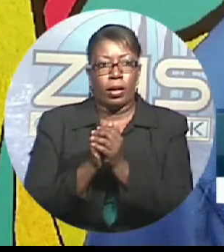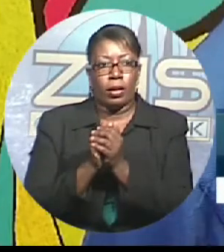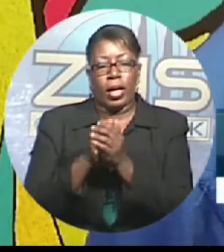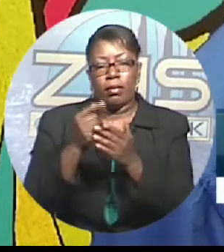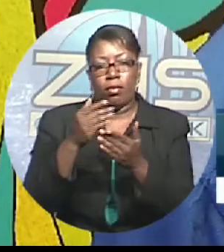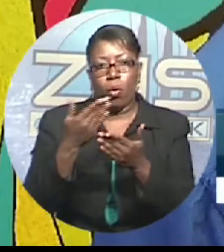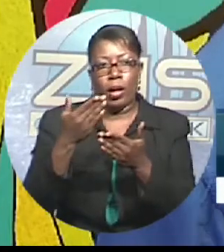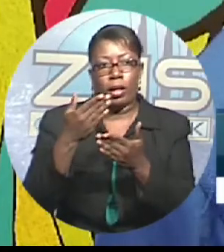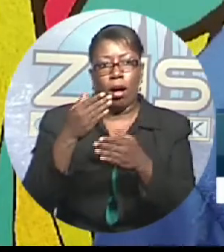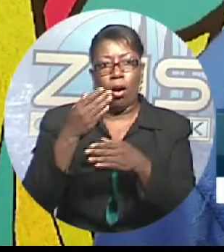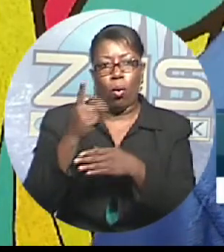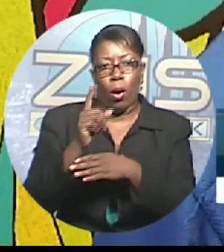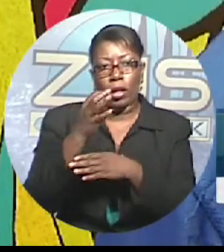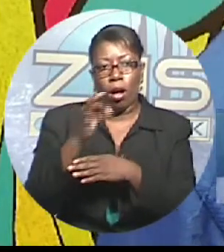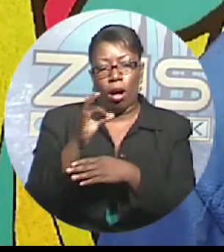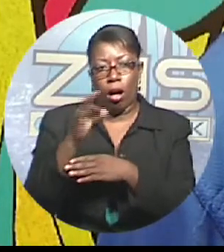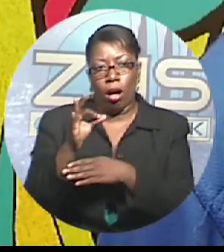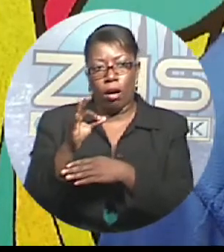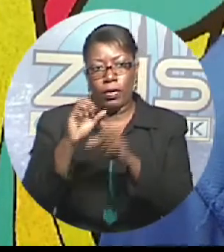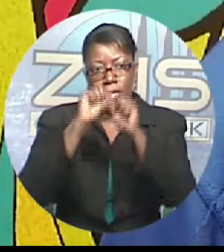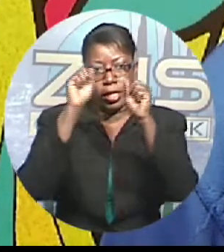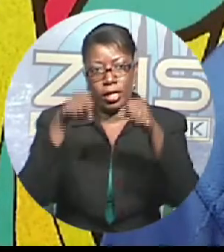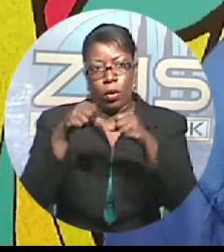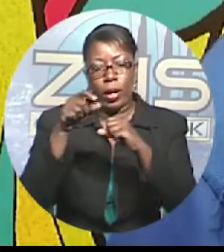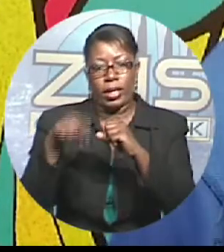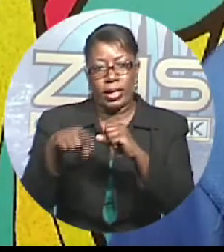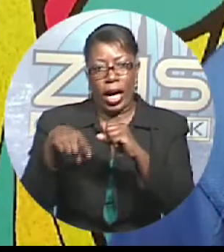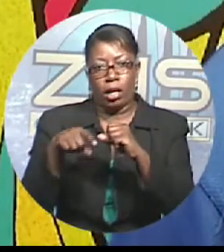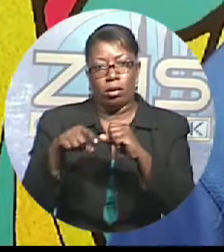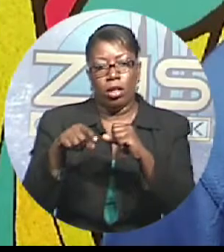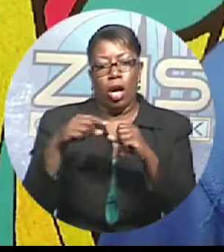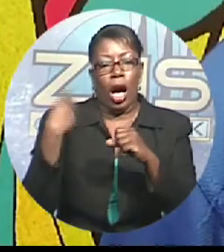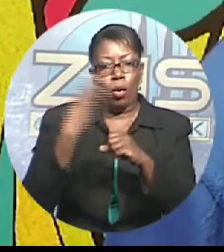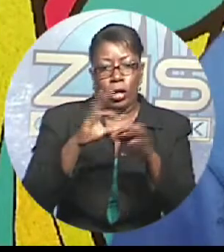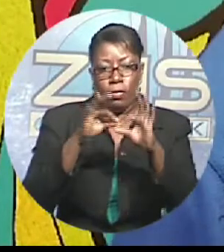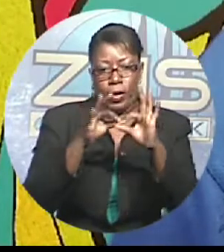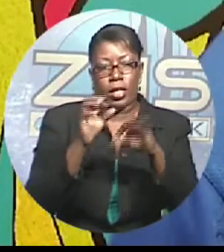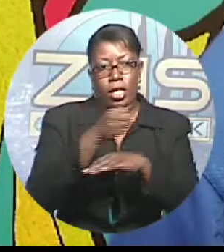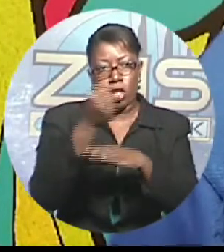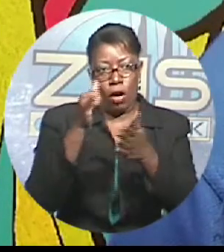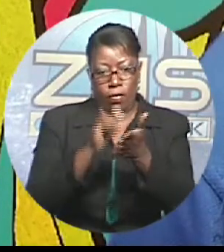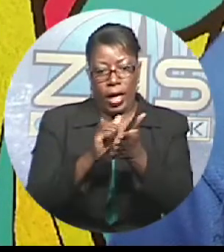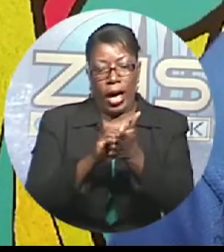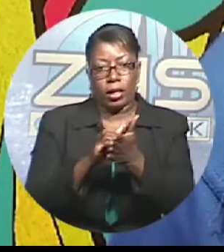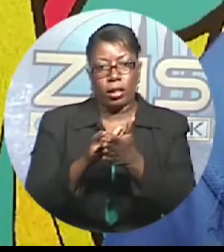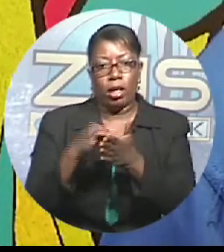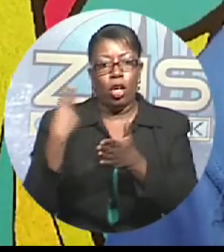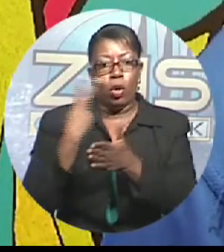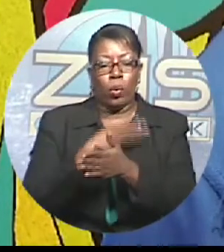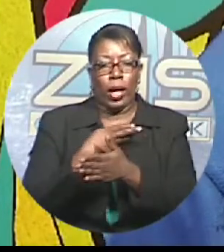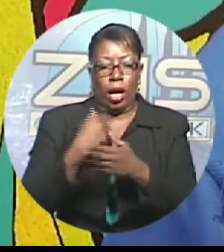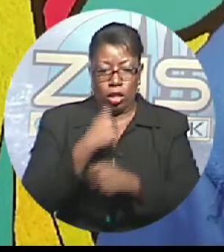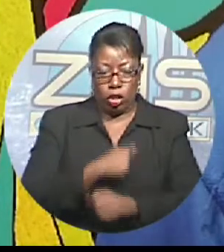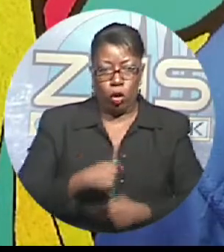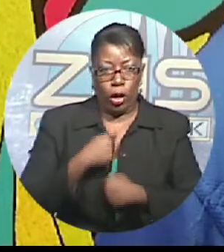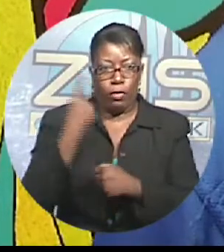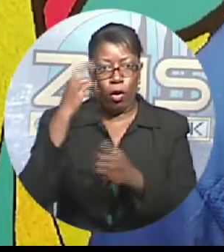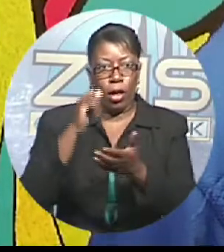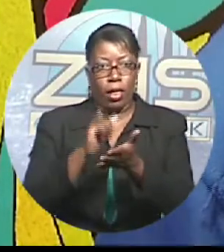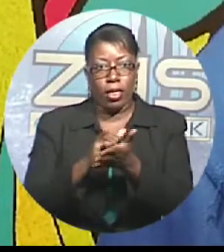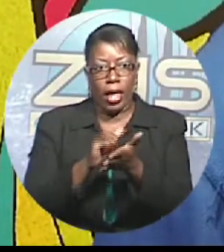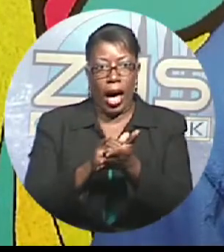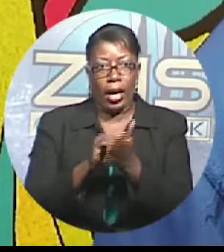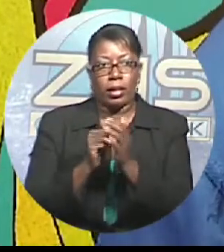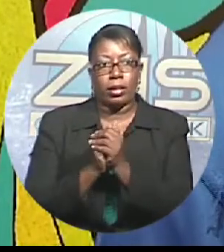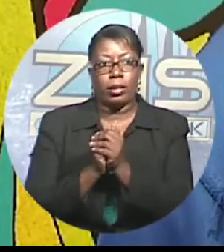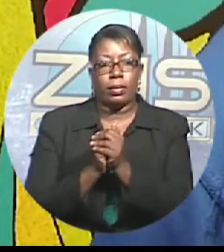down. Fortunately for us, we were able to rectify the problem in just over an hour. We want to apologize certainly for that. It has no relationship to what happened before,